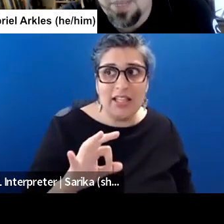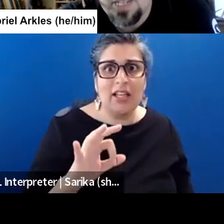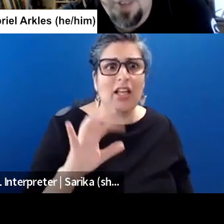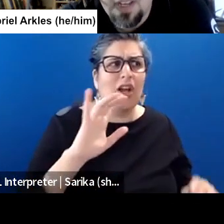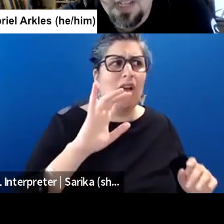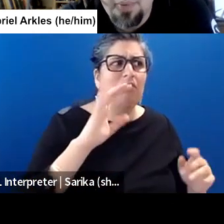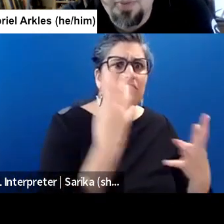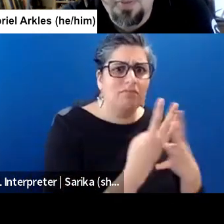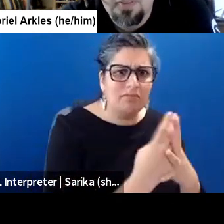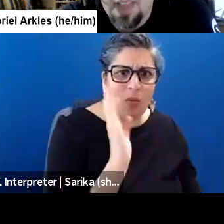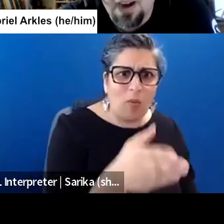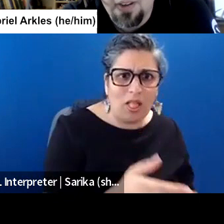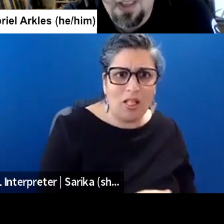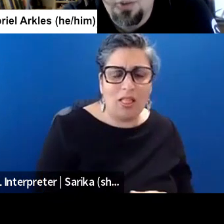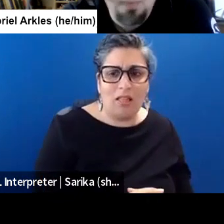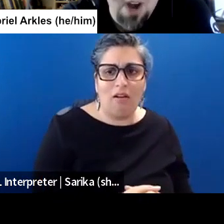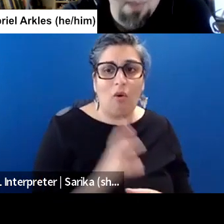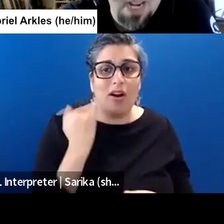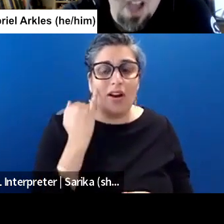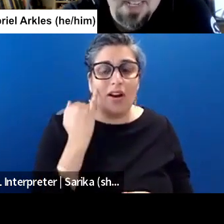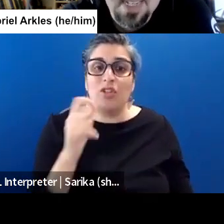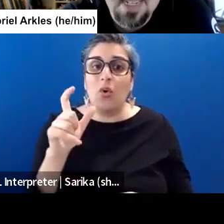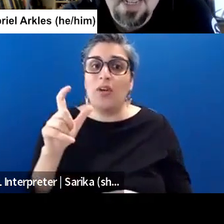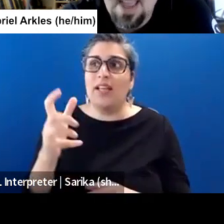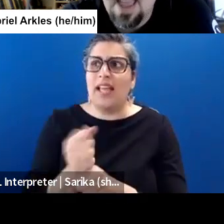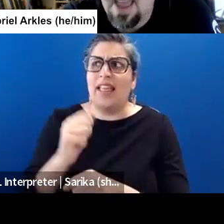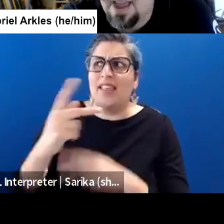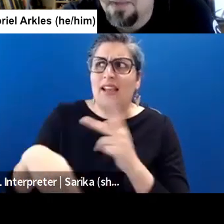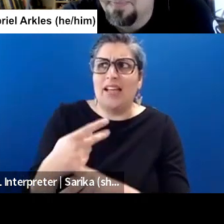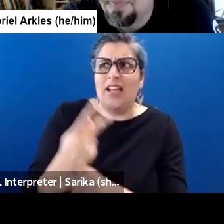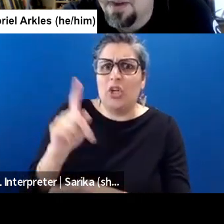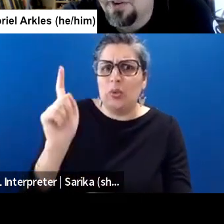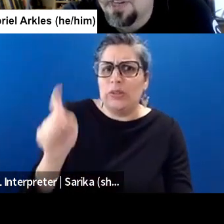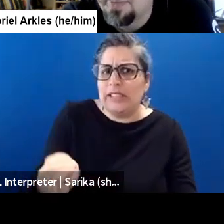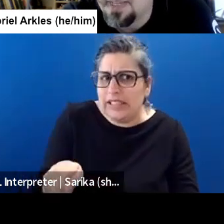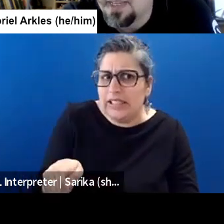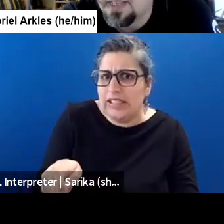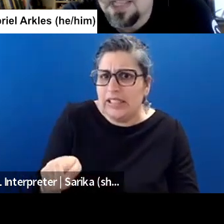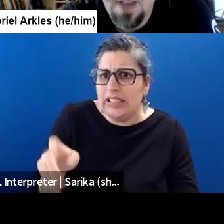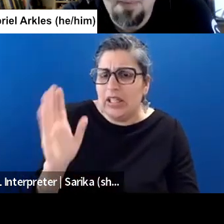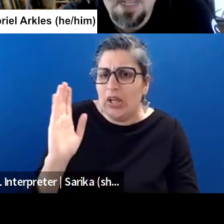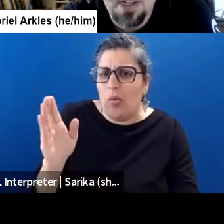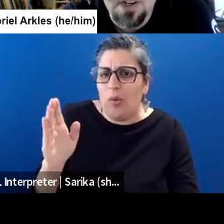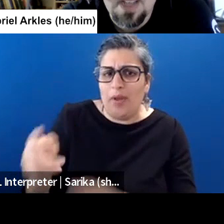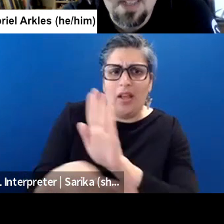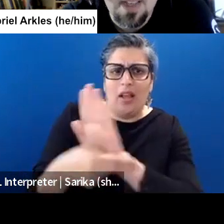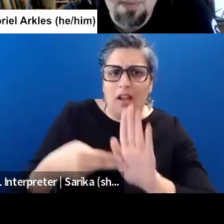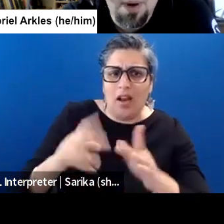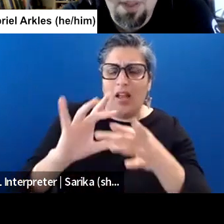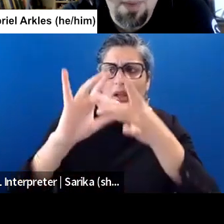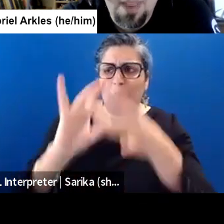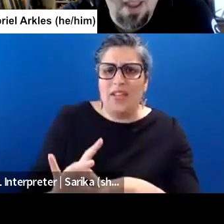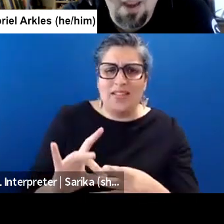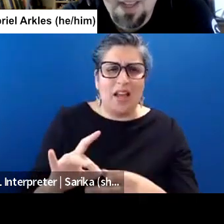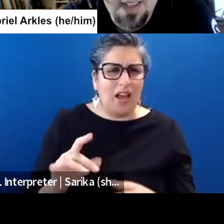very specific type of care that you may or may not need, then you're going to be classified based on your assigned sex at